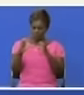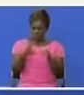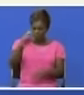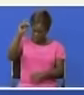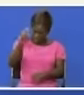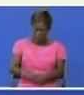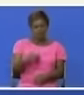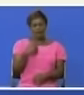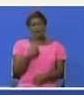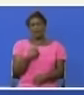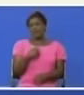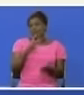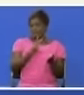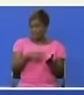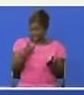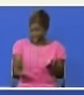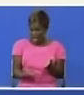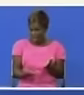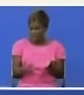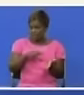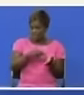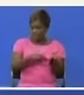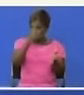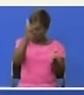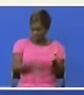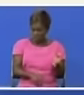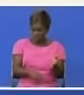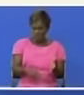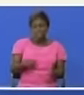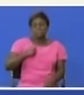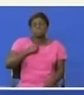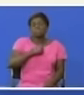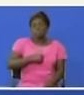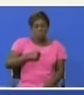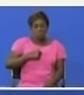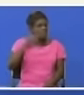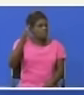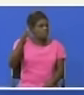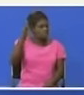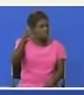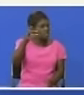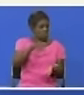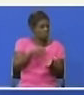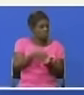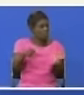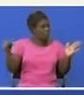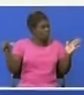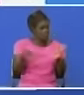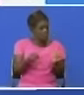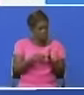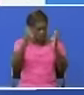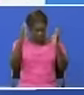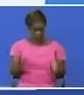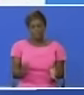must have, failure to which then we will be regretting and we'll be having a situation that will be out of hand. All right. I